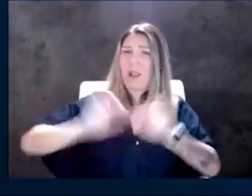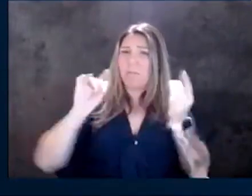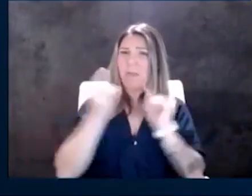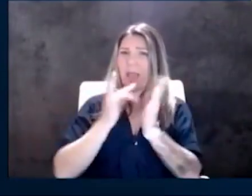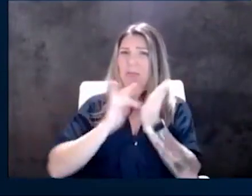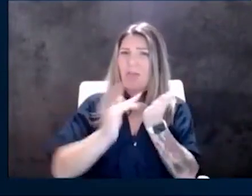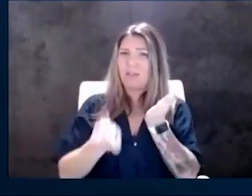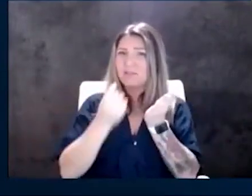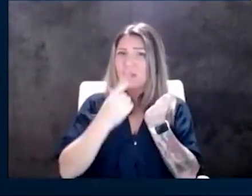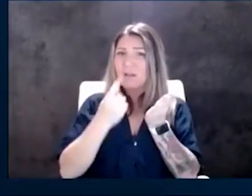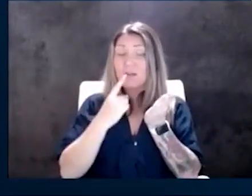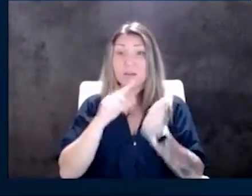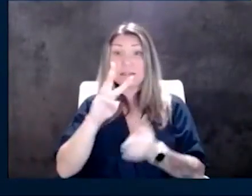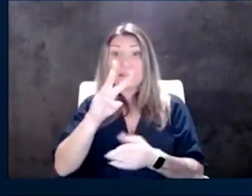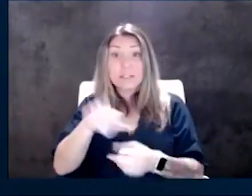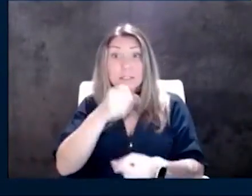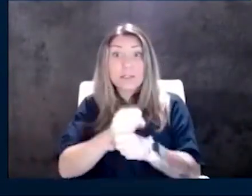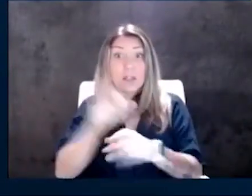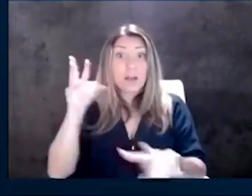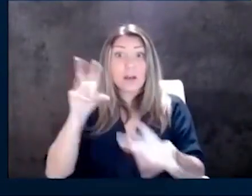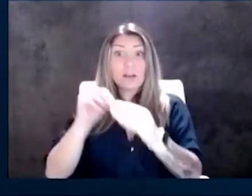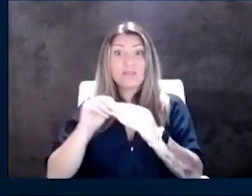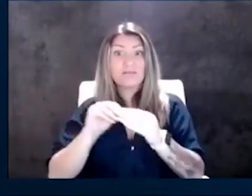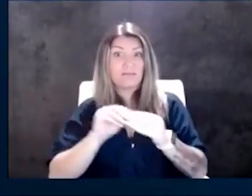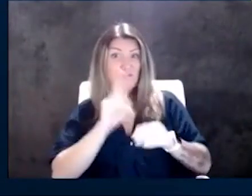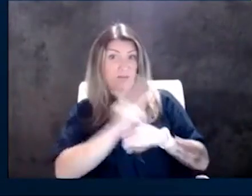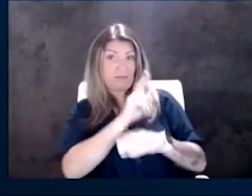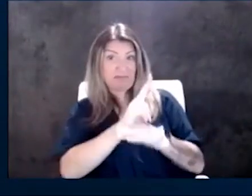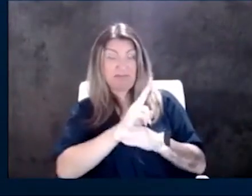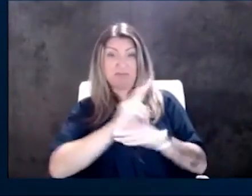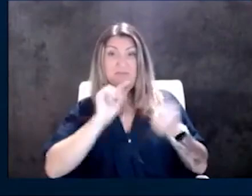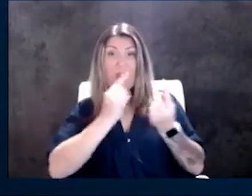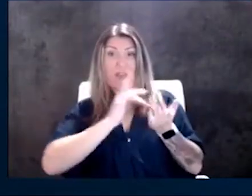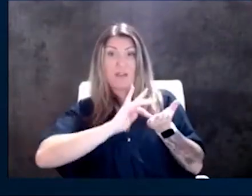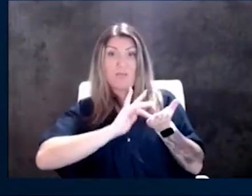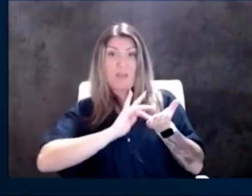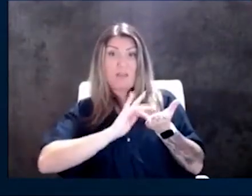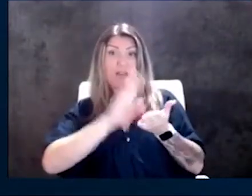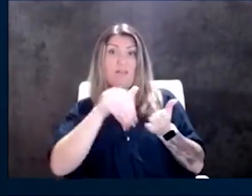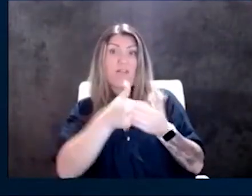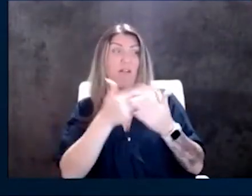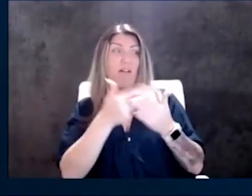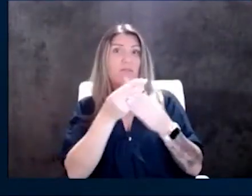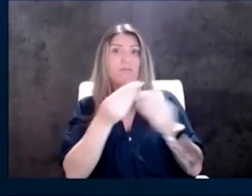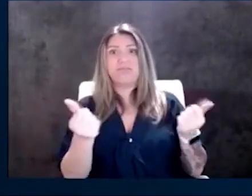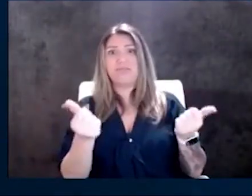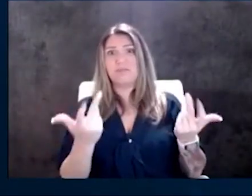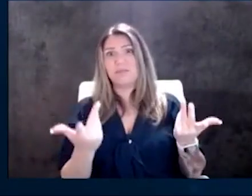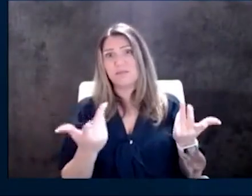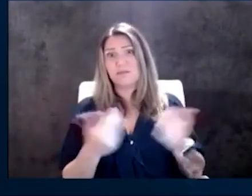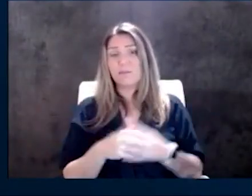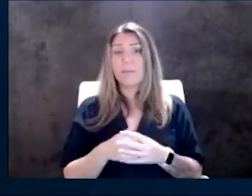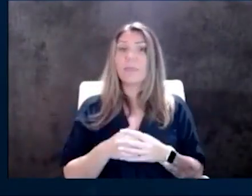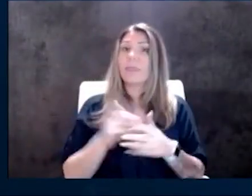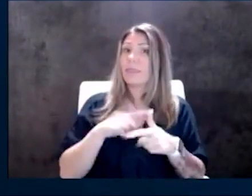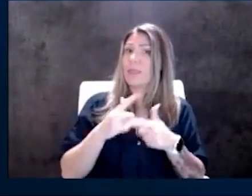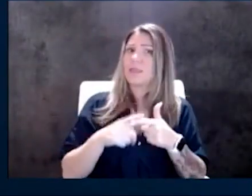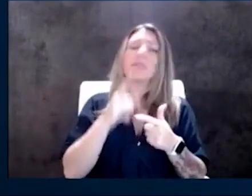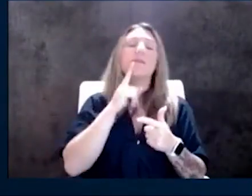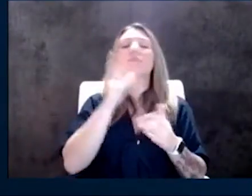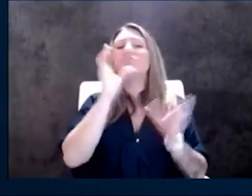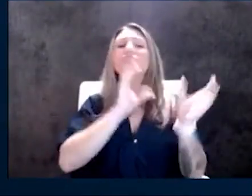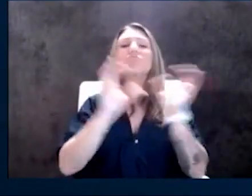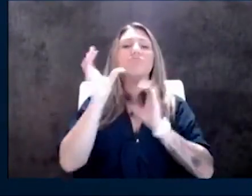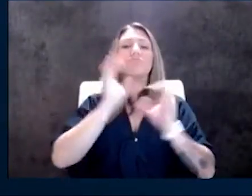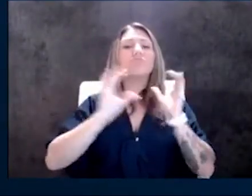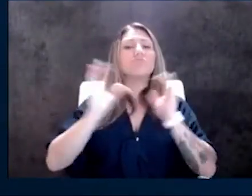with pain pills to get some relief, and of course they wore off. But then I was browsing on the internet,